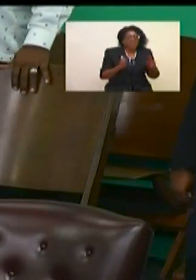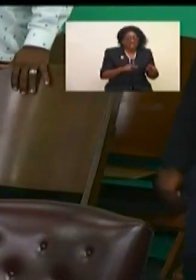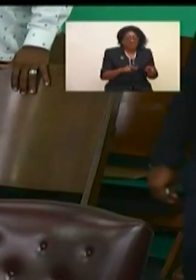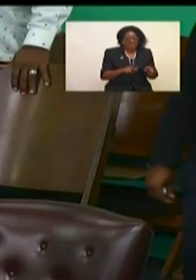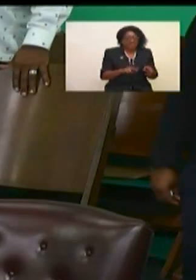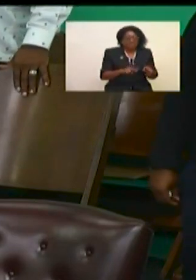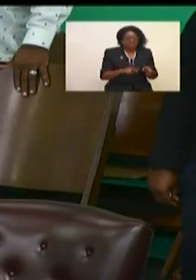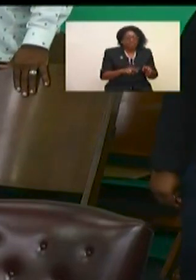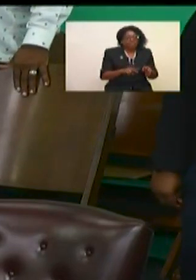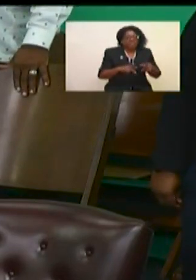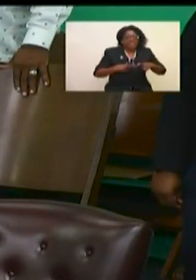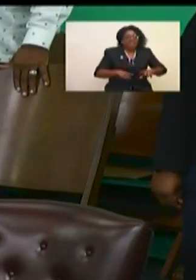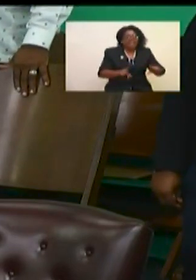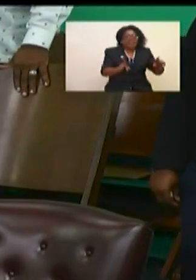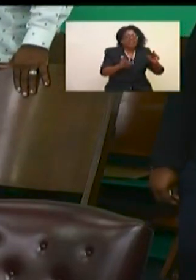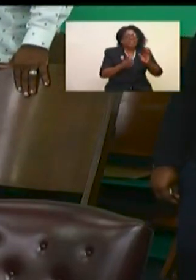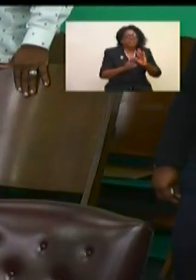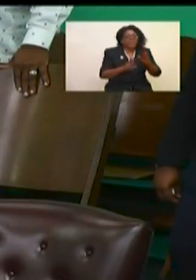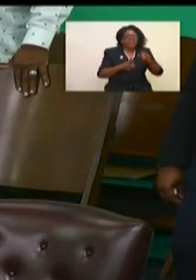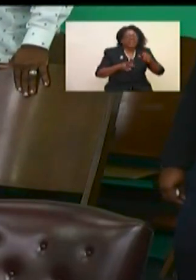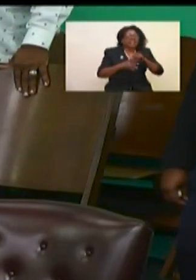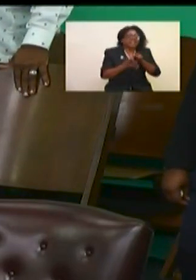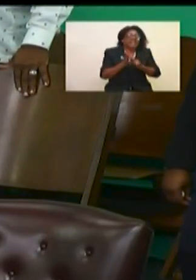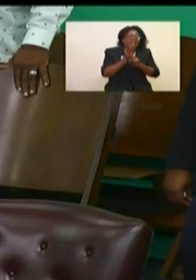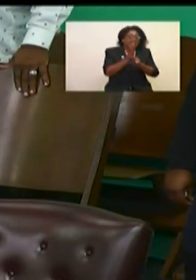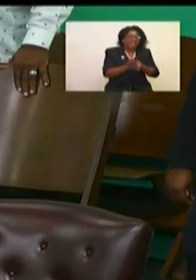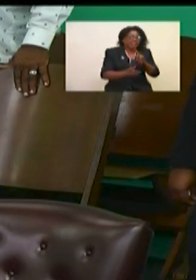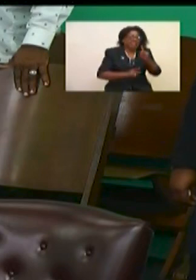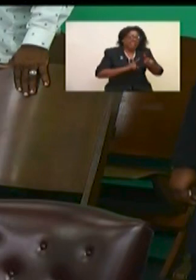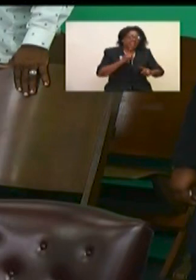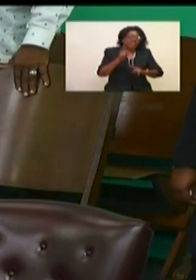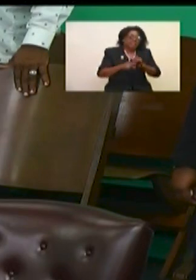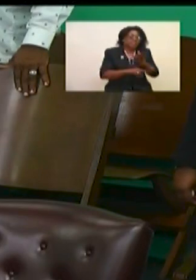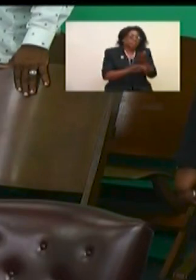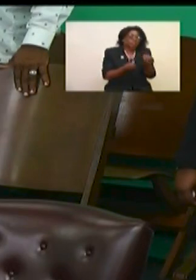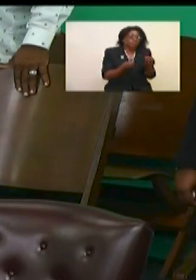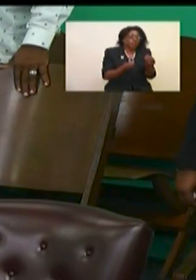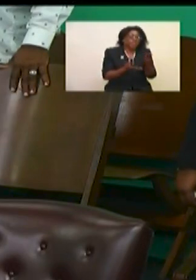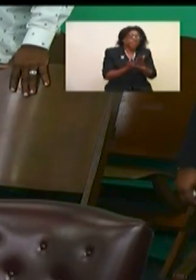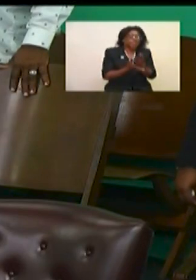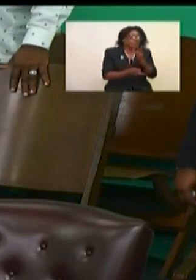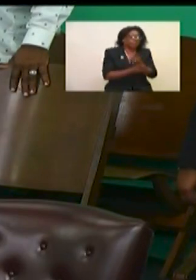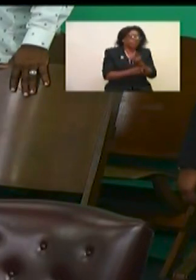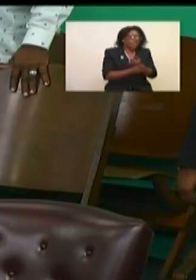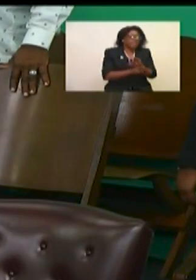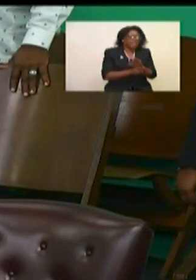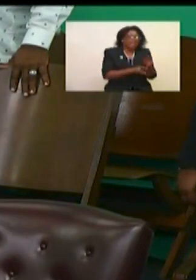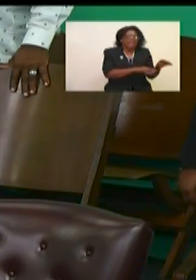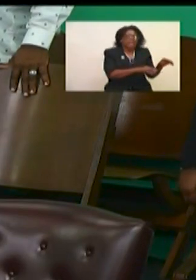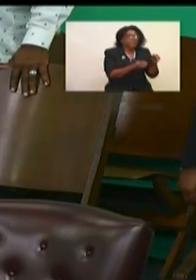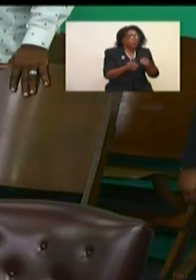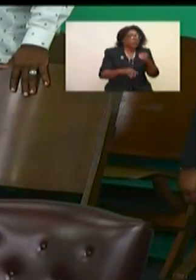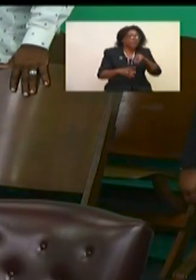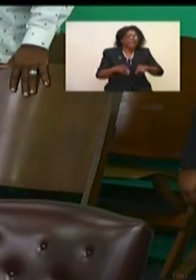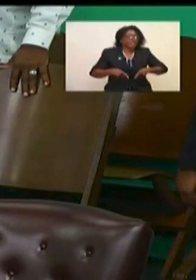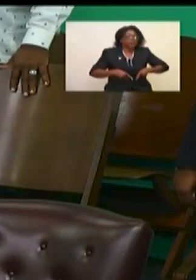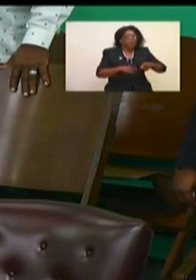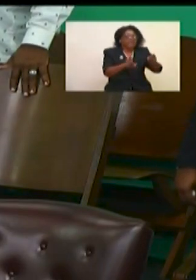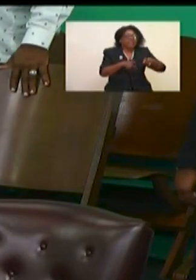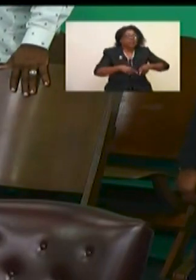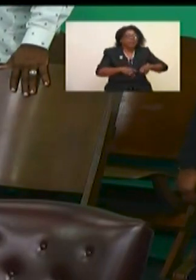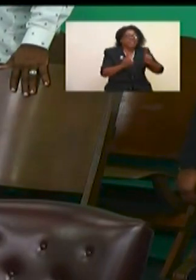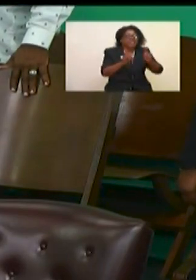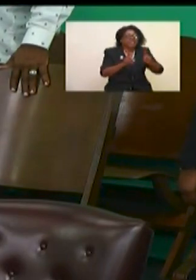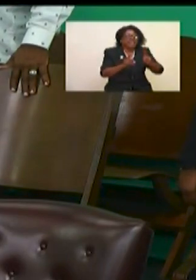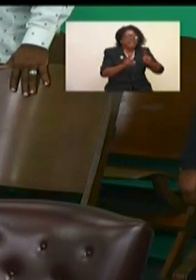opposers, let this be a sign of confirmation that you're doing something right and moving in the right direction,